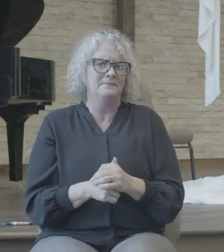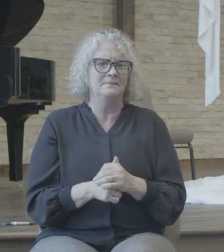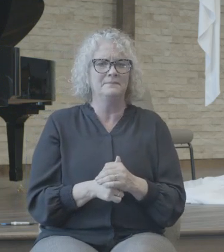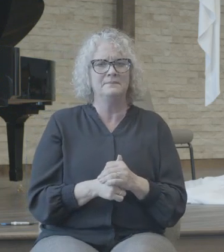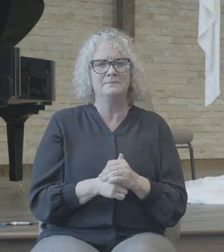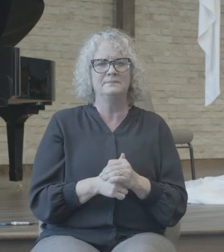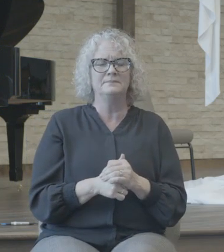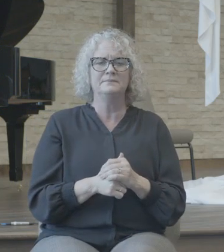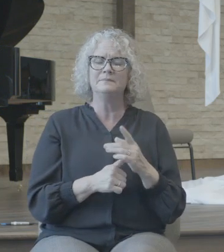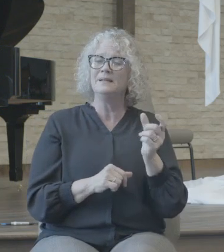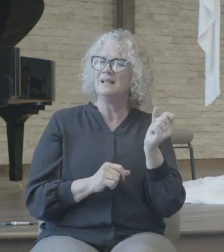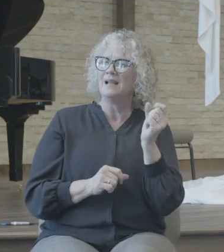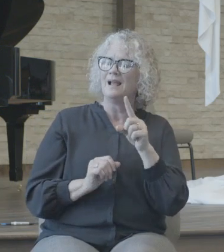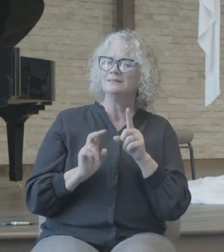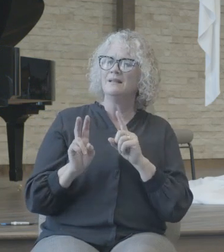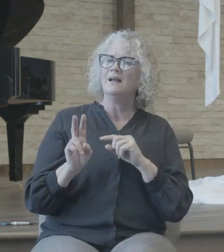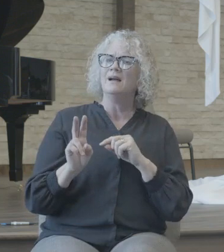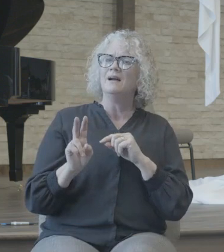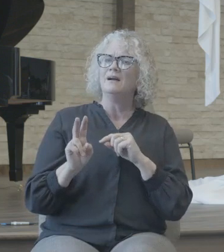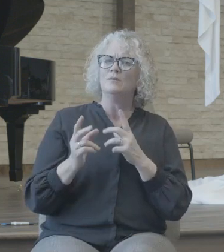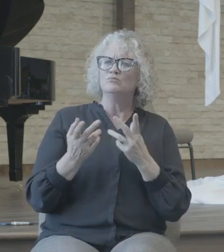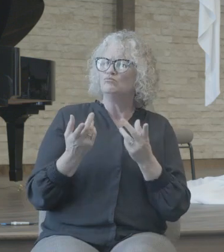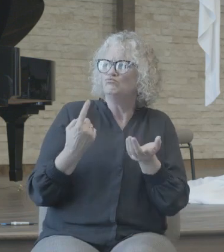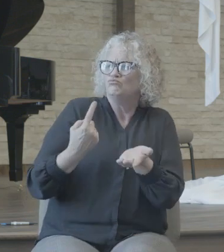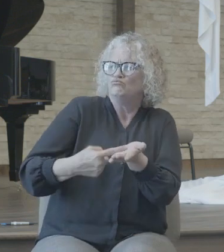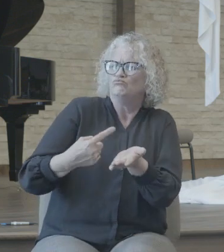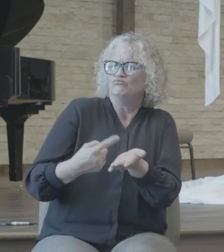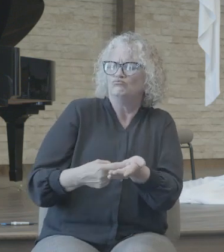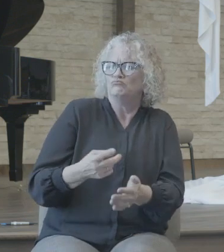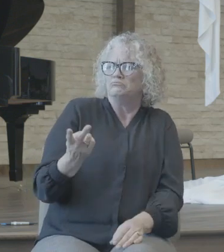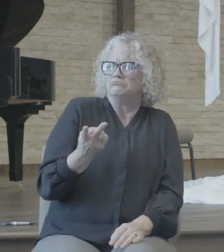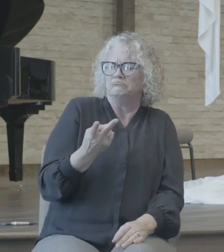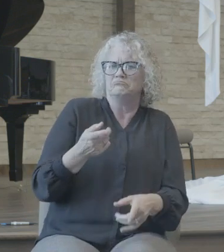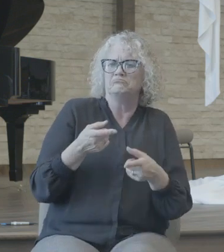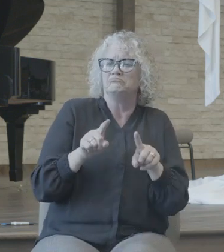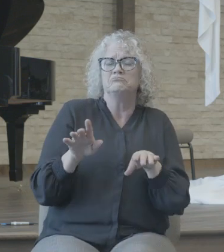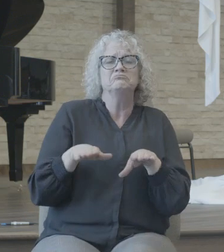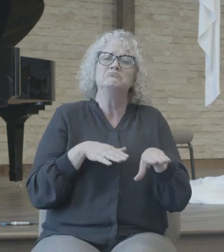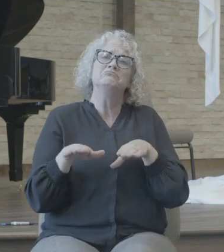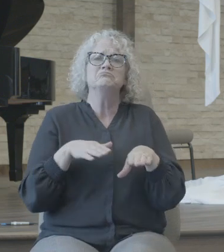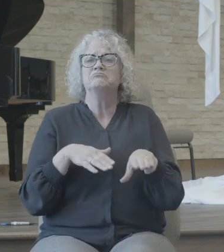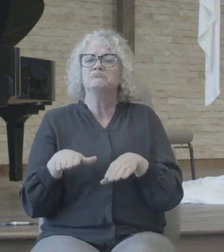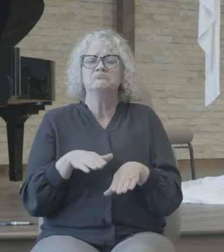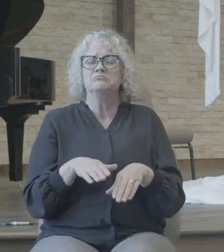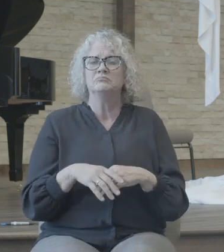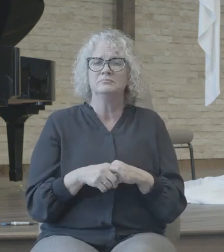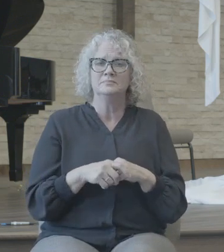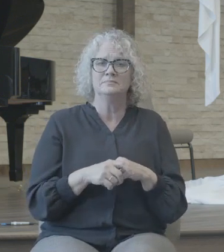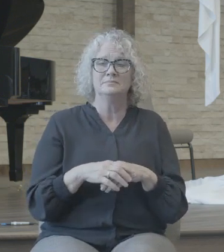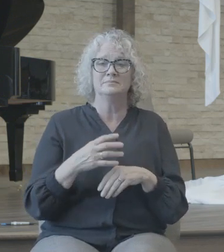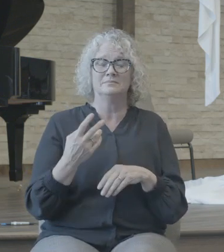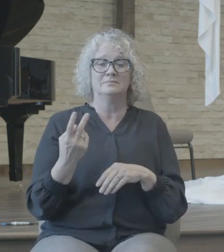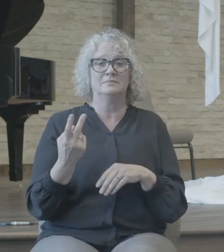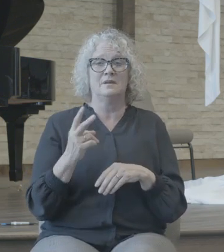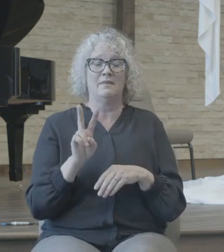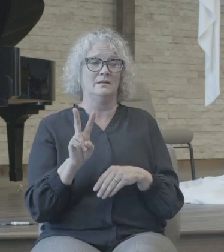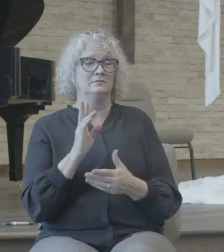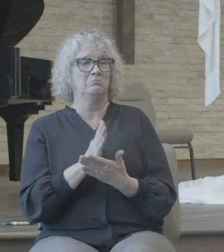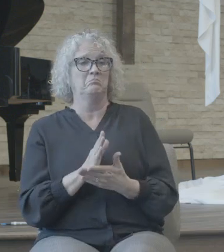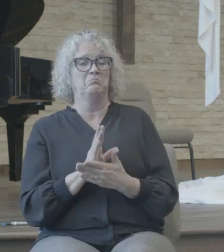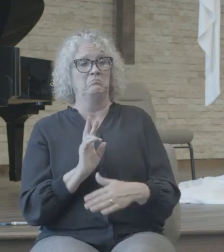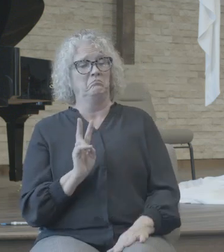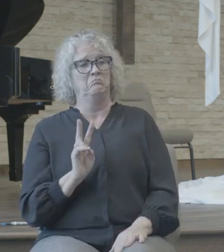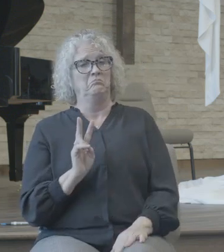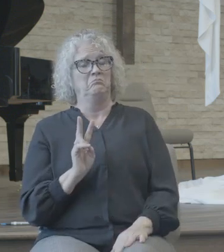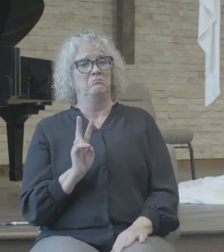He asked them, "What are you discussing together as you walk along?" They stood still,